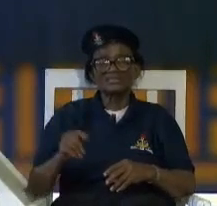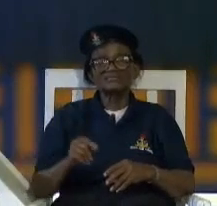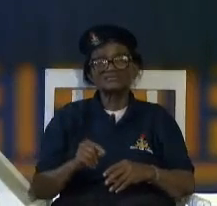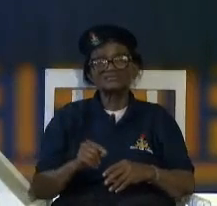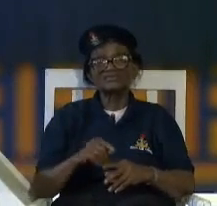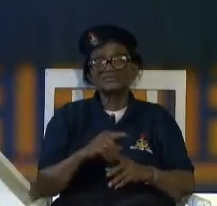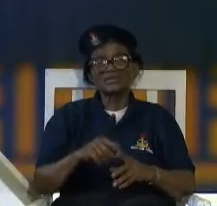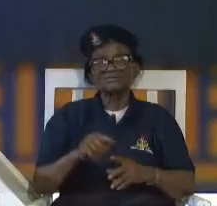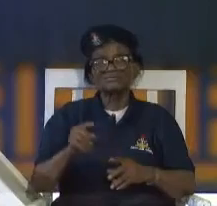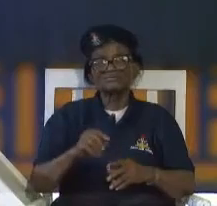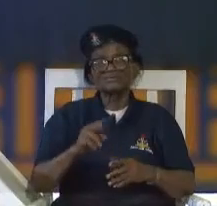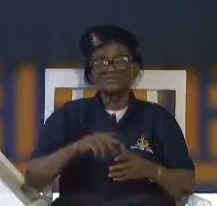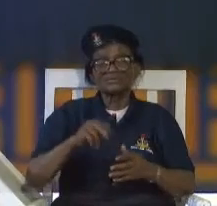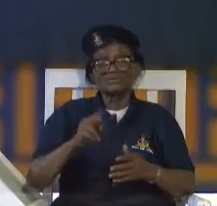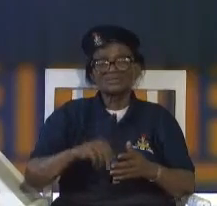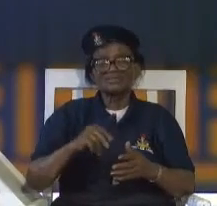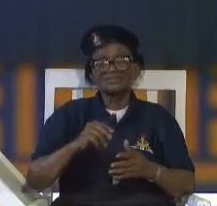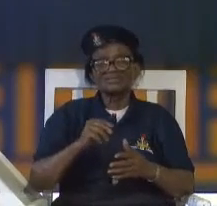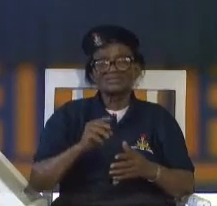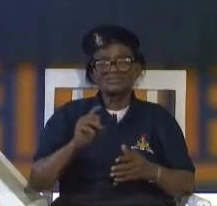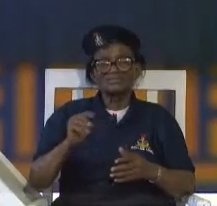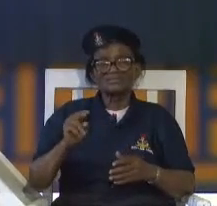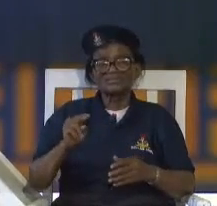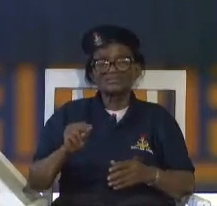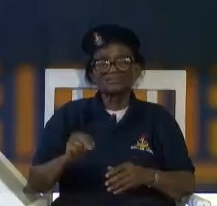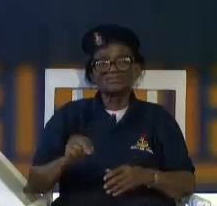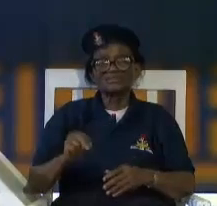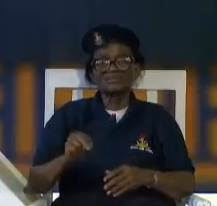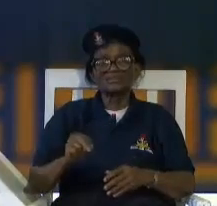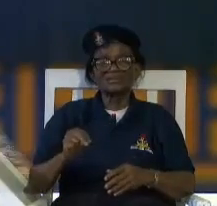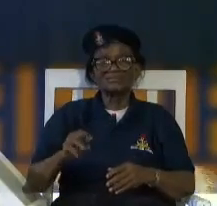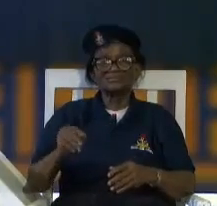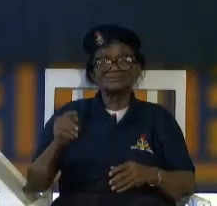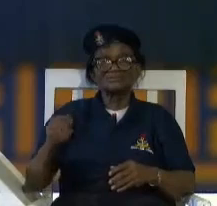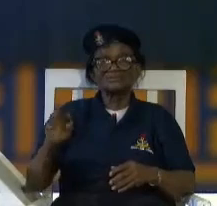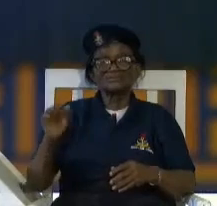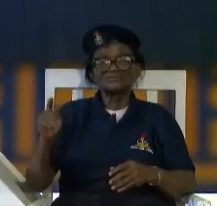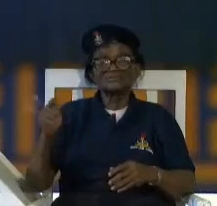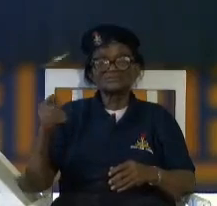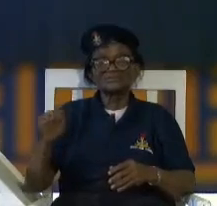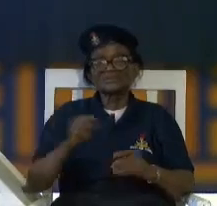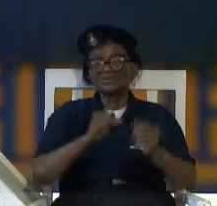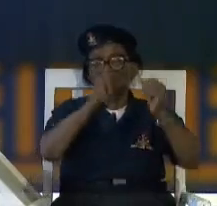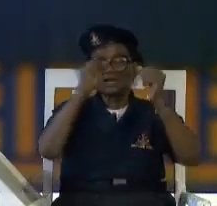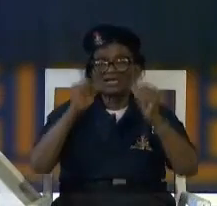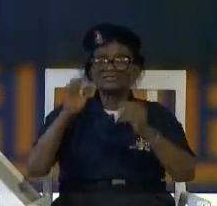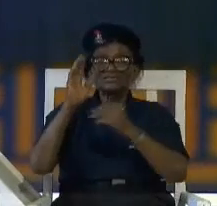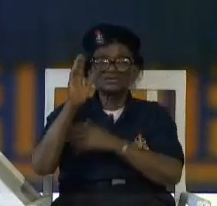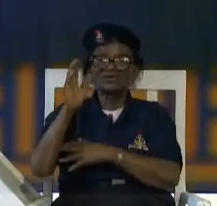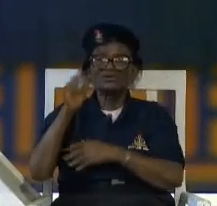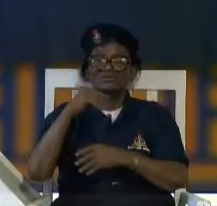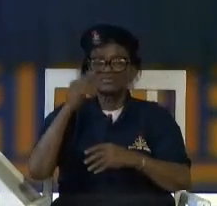And when you read Deuteronomy 23, verse 3, Deuteronomy 23, verse 3, the Almighty God said, no